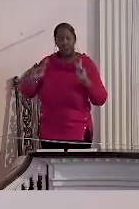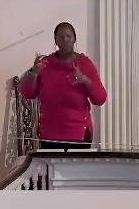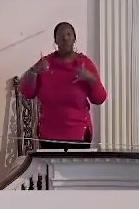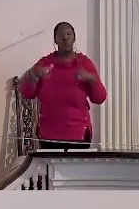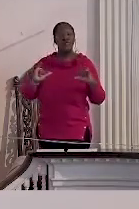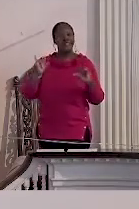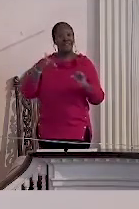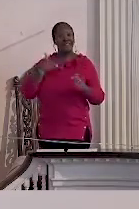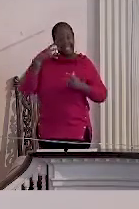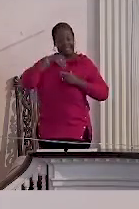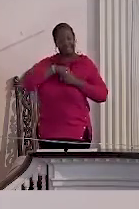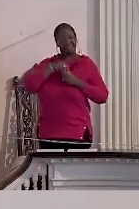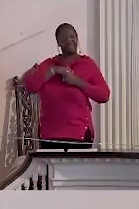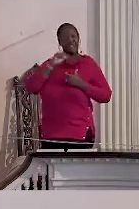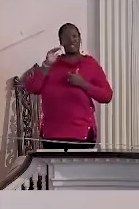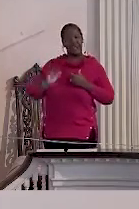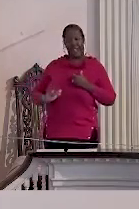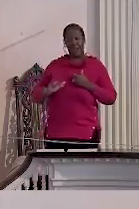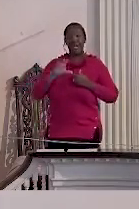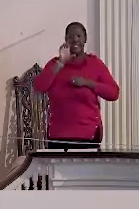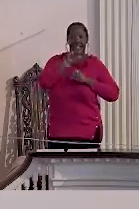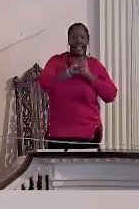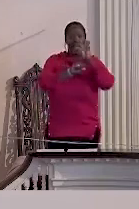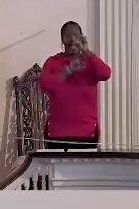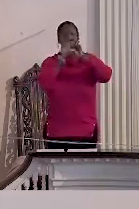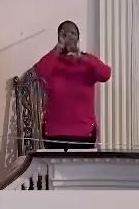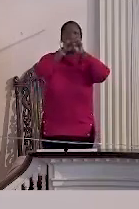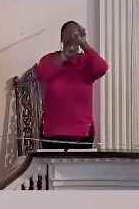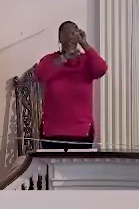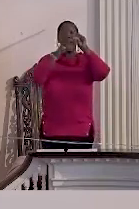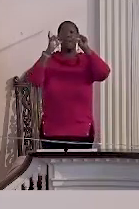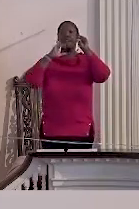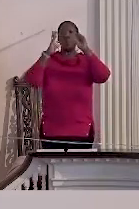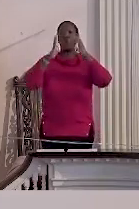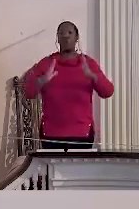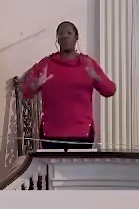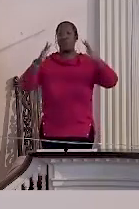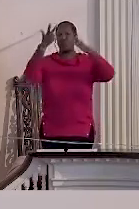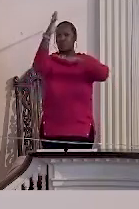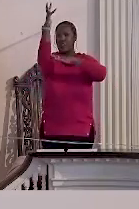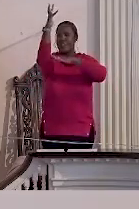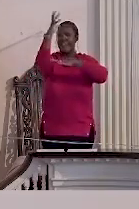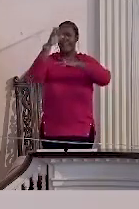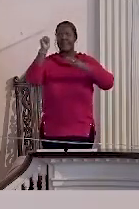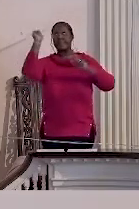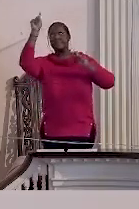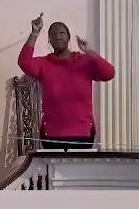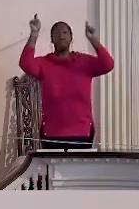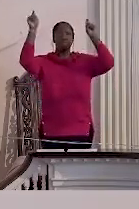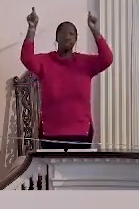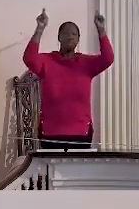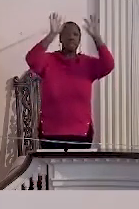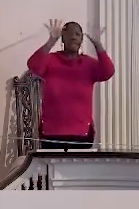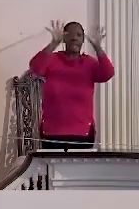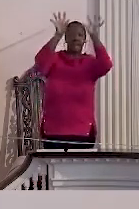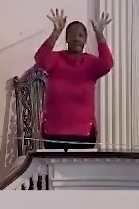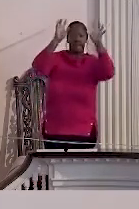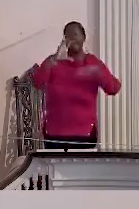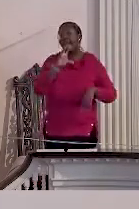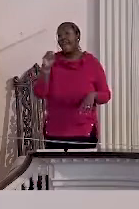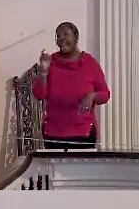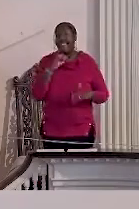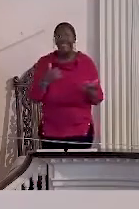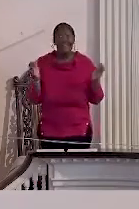children at heart who can climb the ladder to adorn the top branches of the tree. And there's more, the Arts